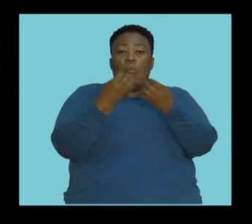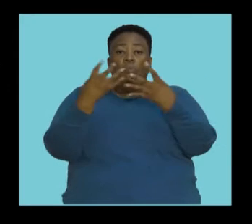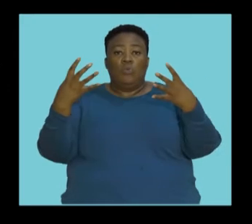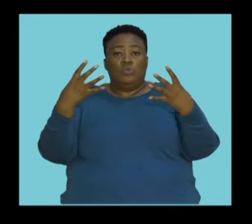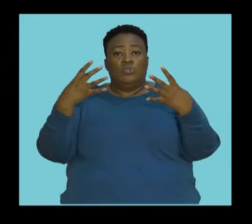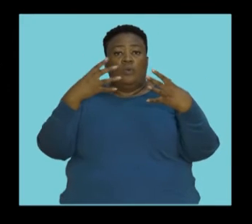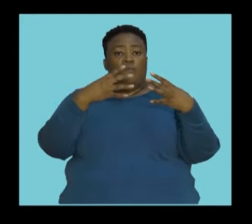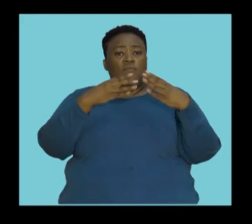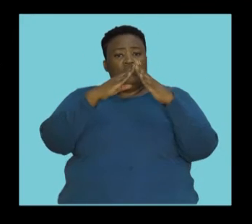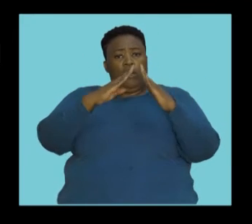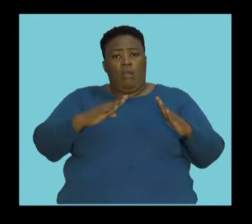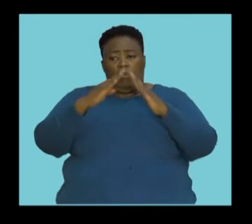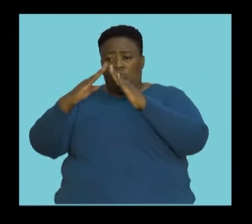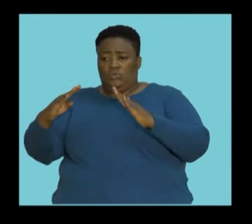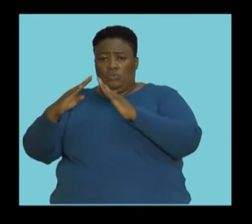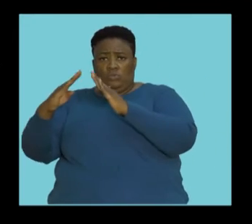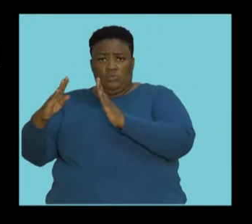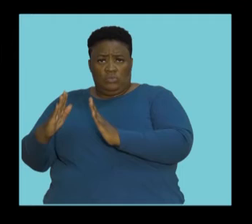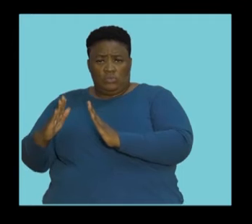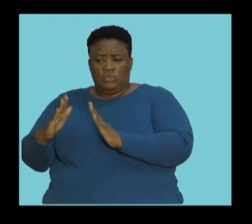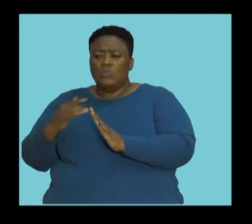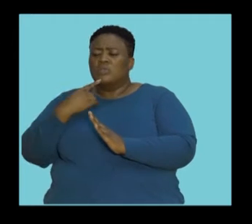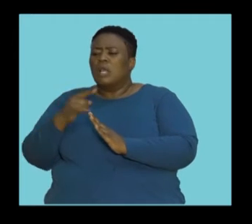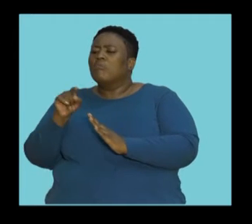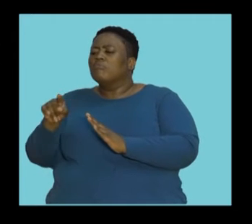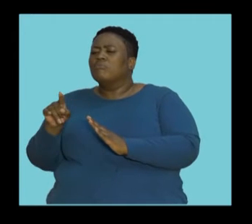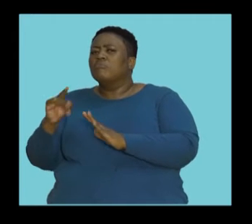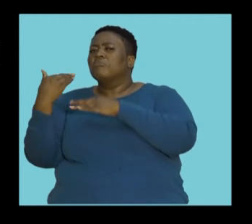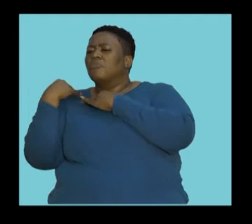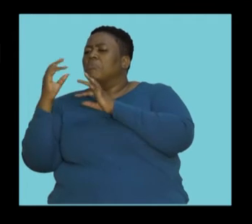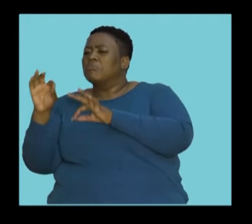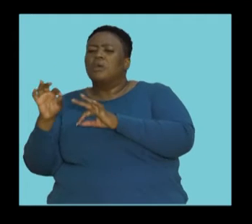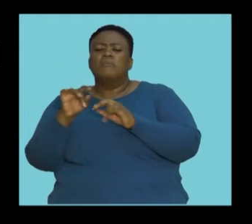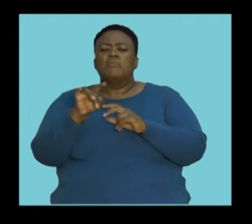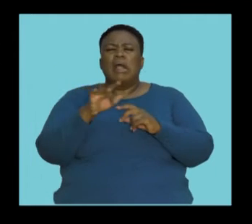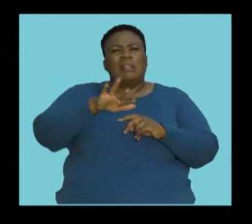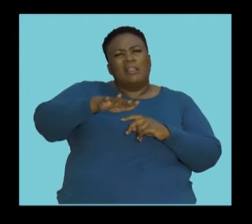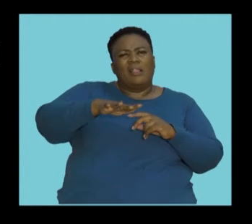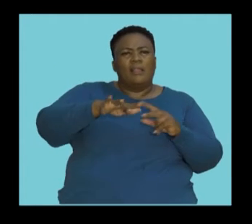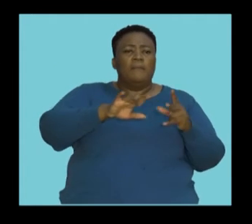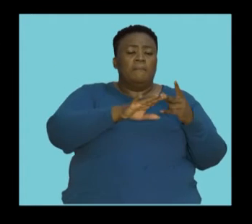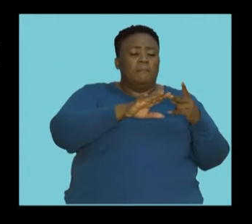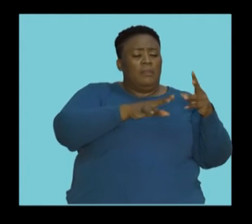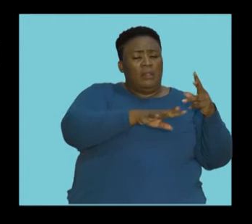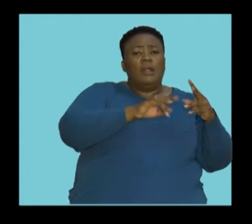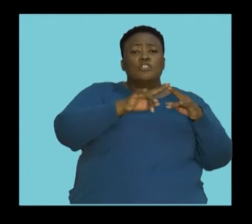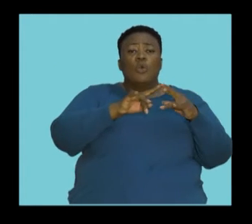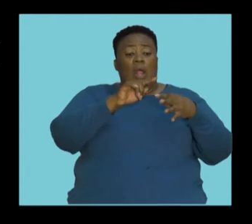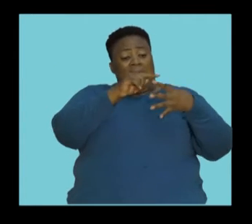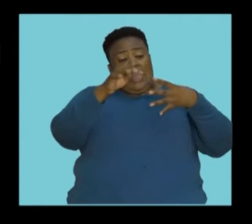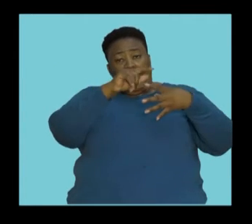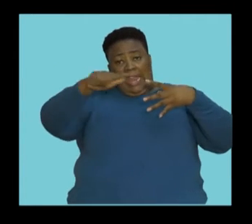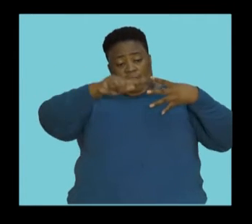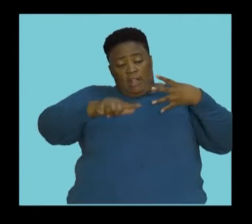often described as either food secure or food insecure, there are 4 levels that we need to look